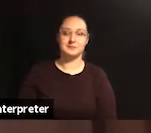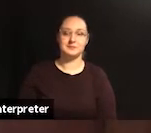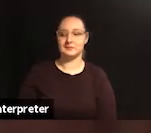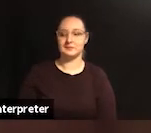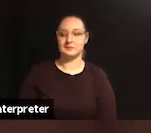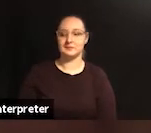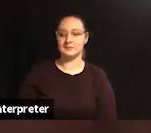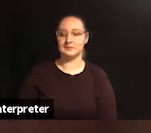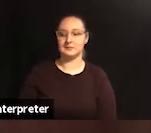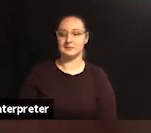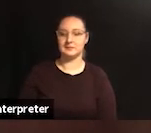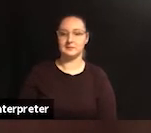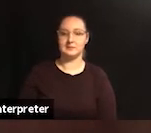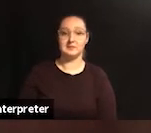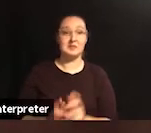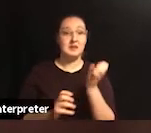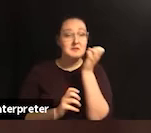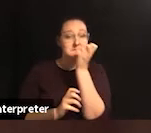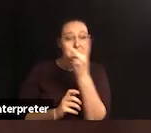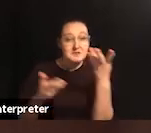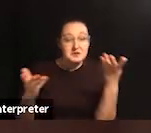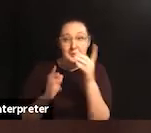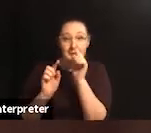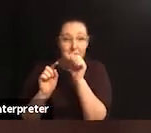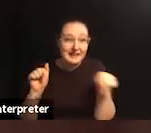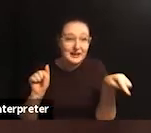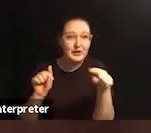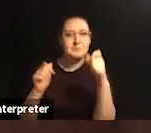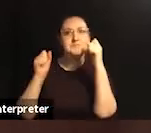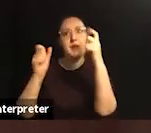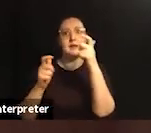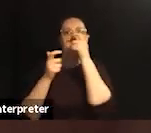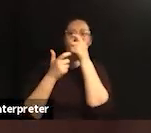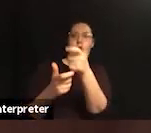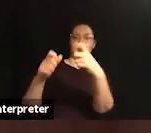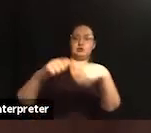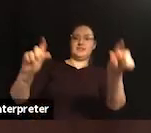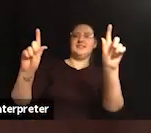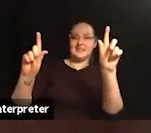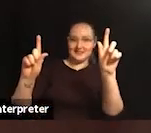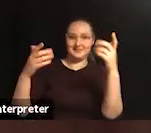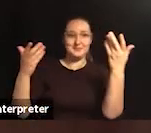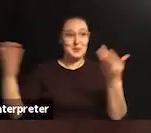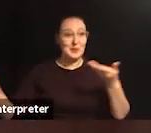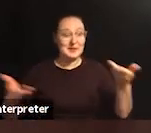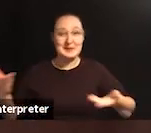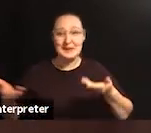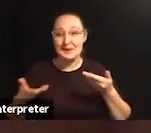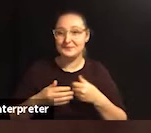For the very few that are here and for the very many that are watching us out there on this live stream, I want to welcome you to St.